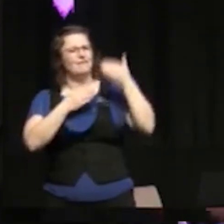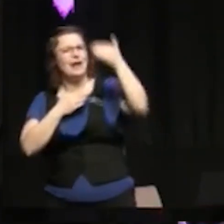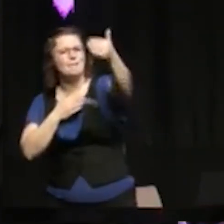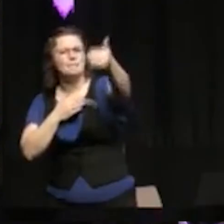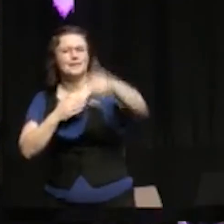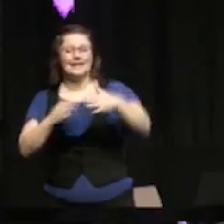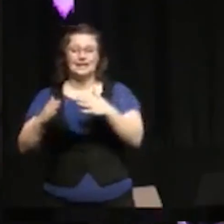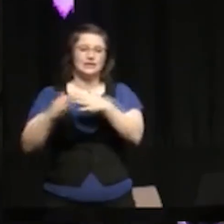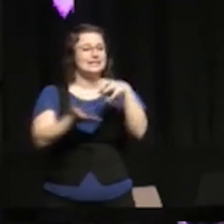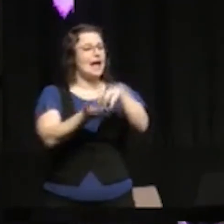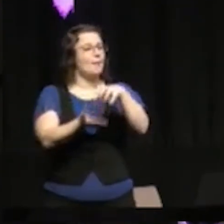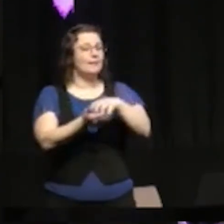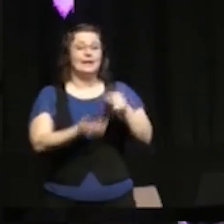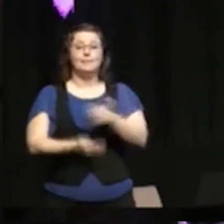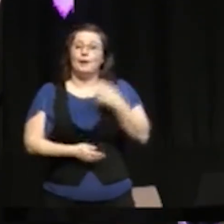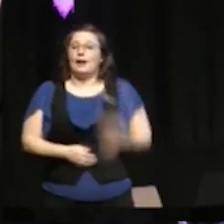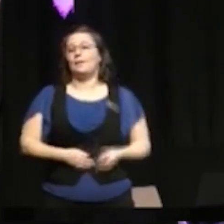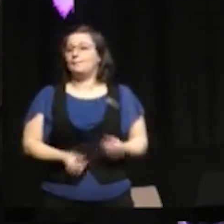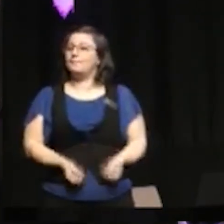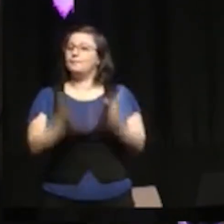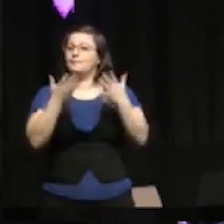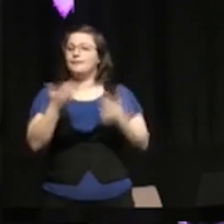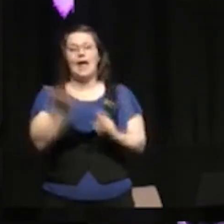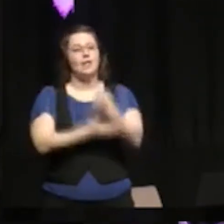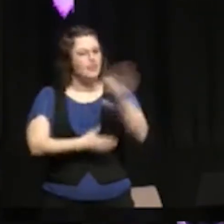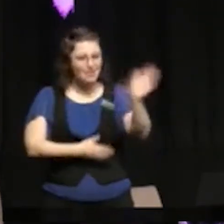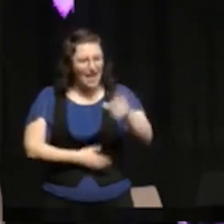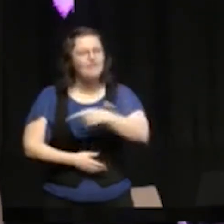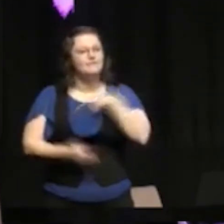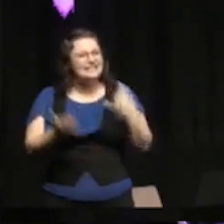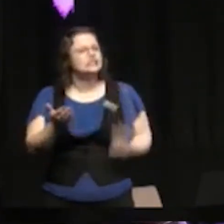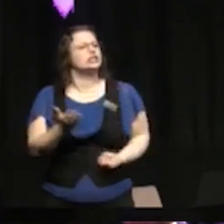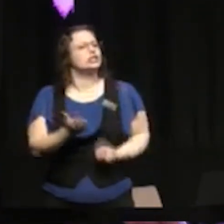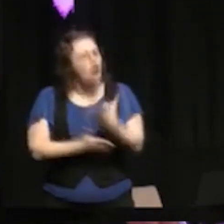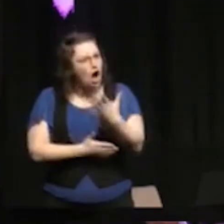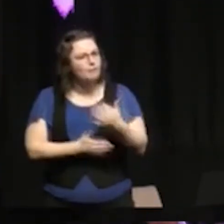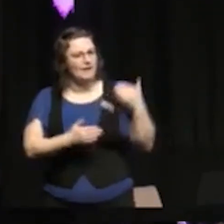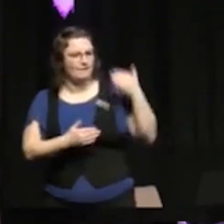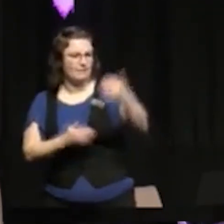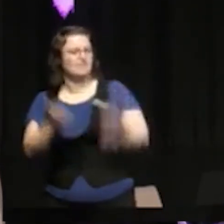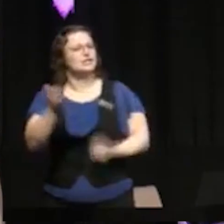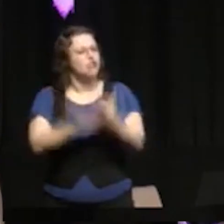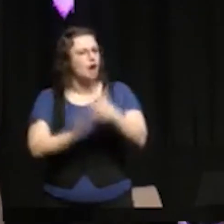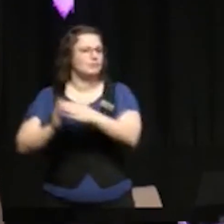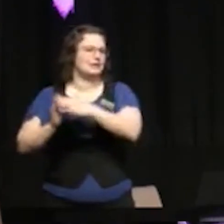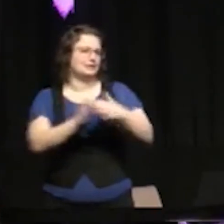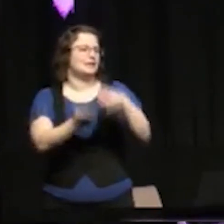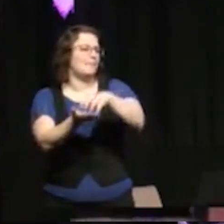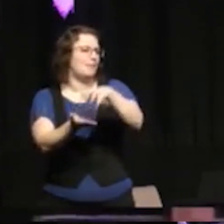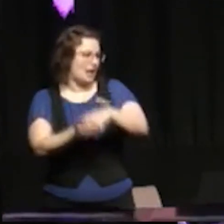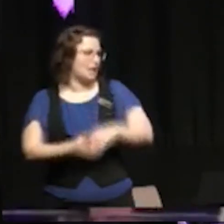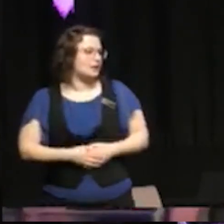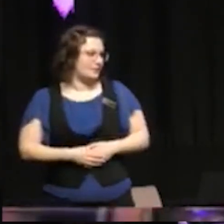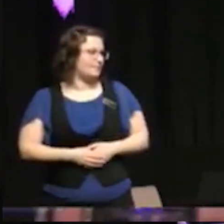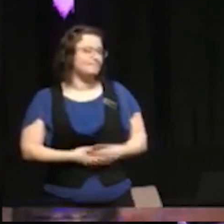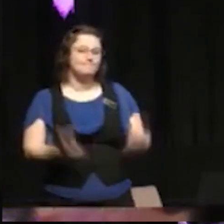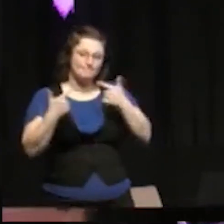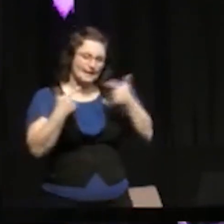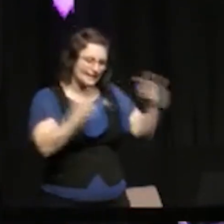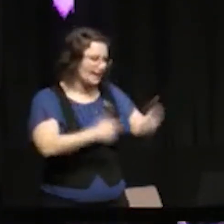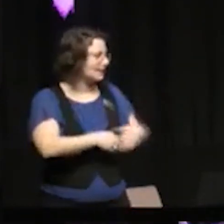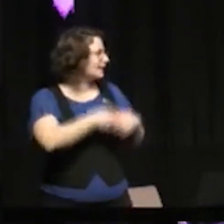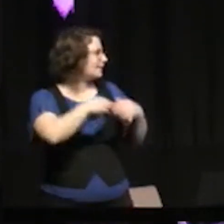actually, to remember that society and the future is not just going to happen. We create it, and I think that's something